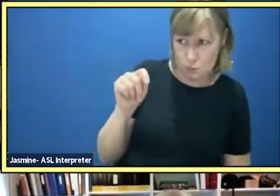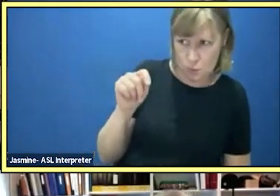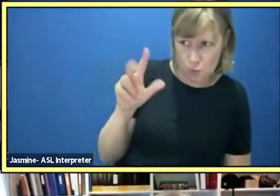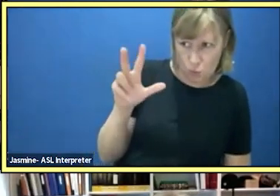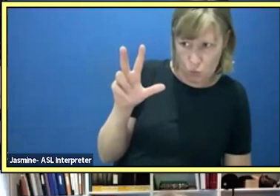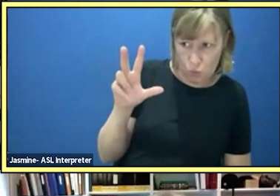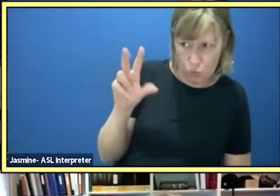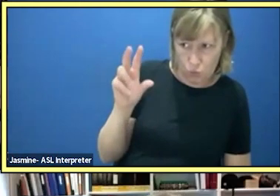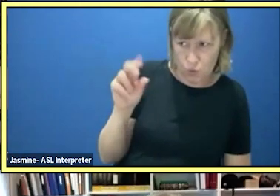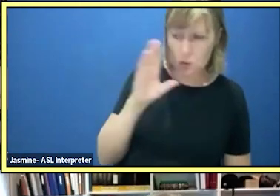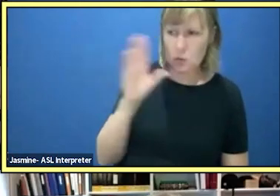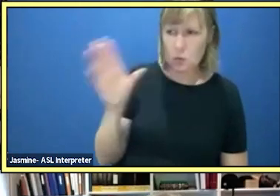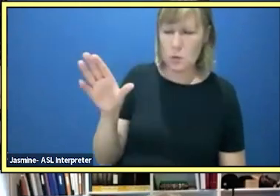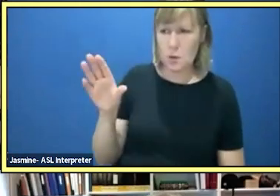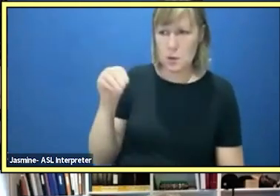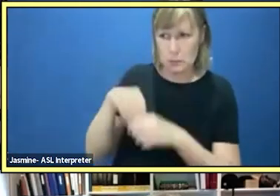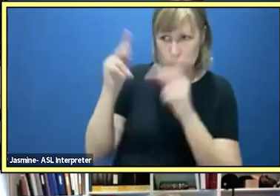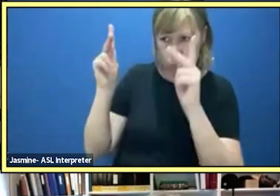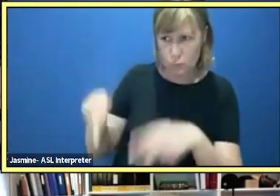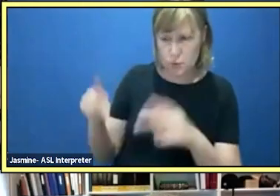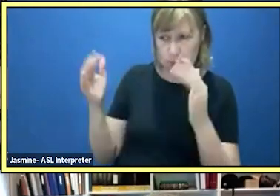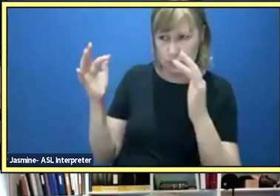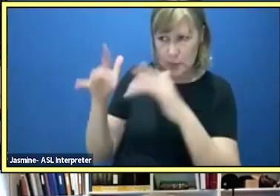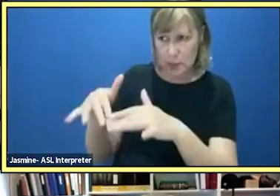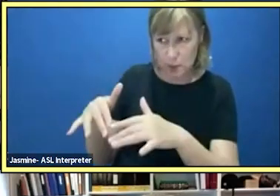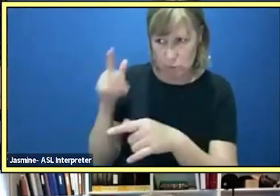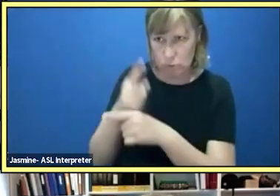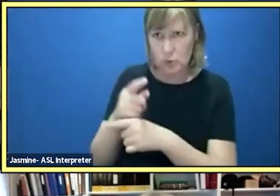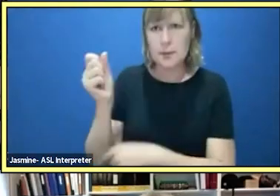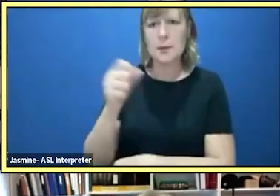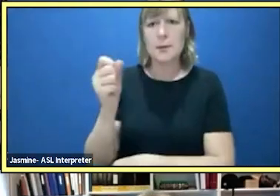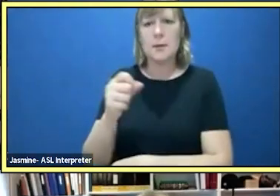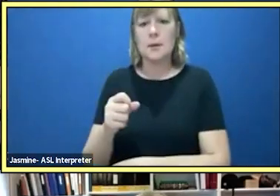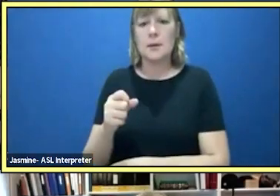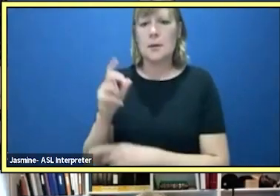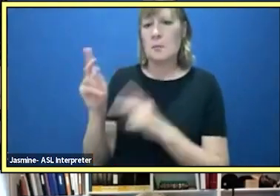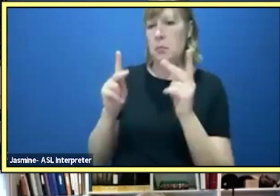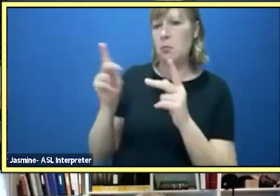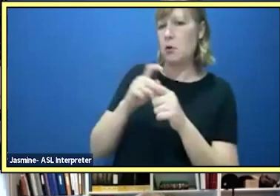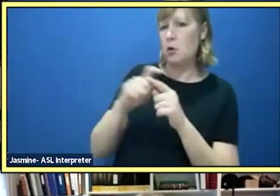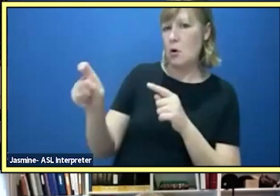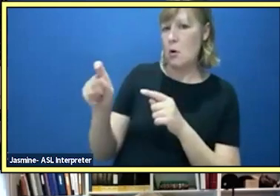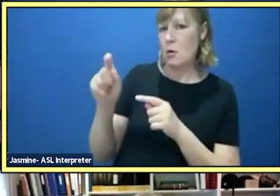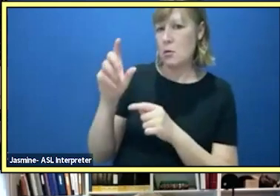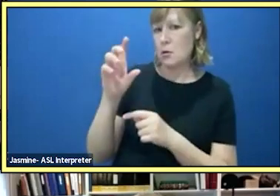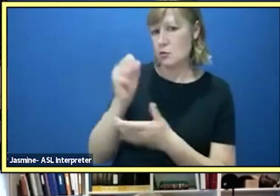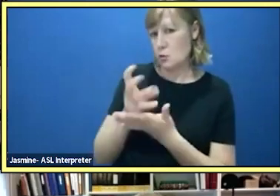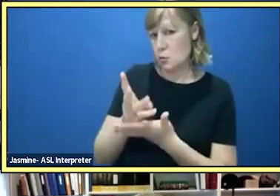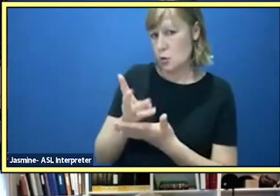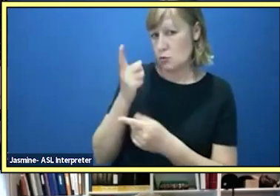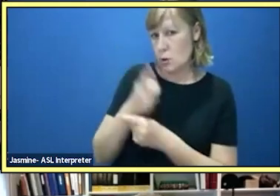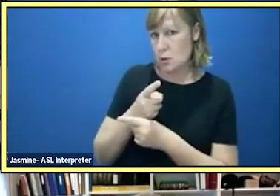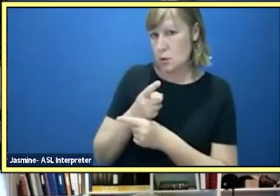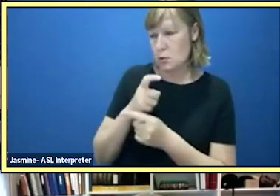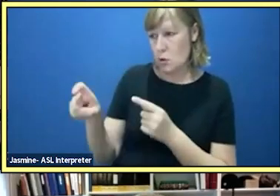think, people can still call their case managers at their social workers, right? Is that one of the answers,